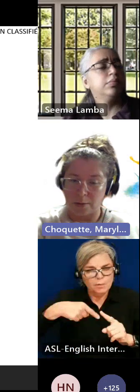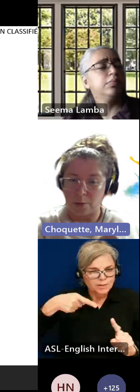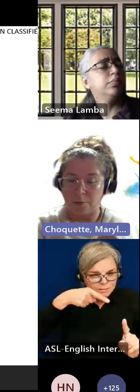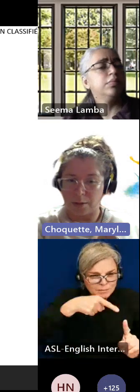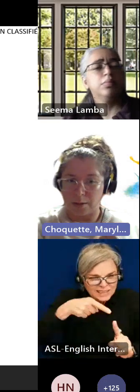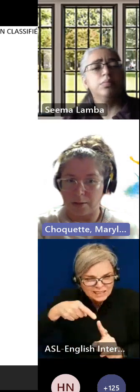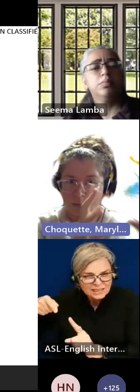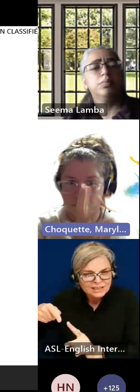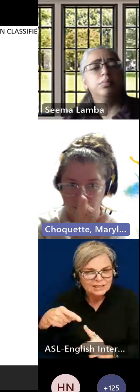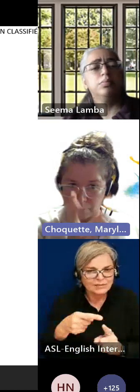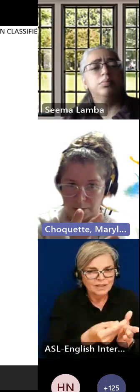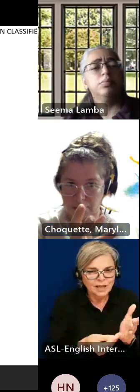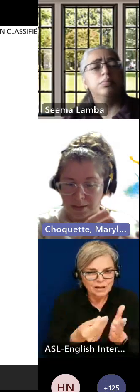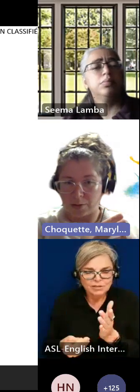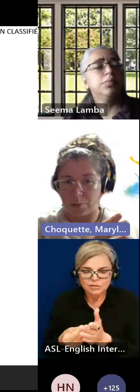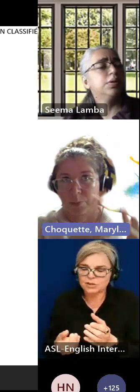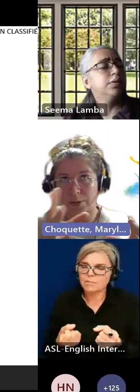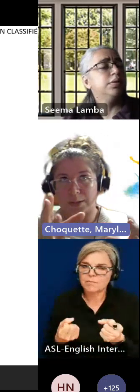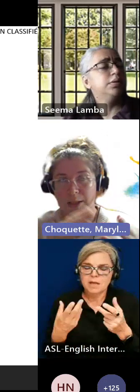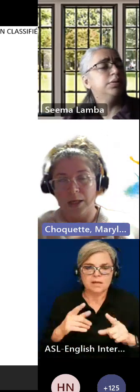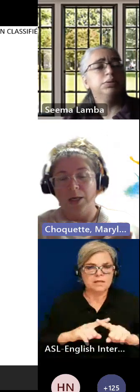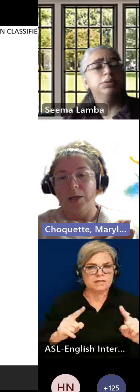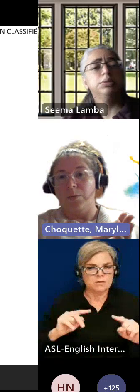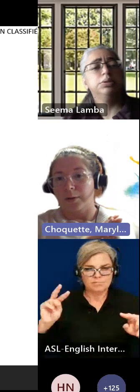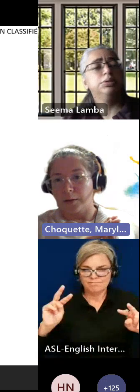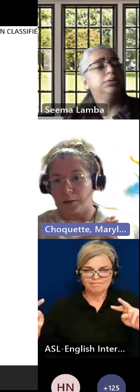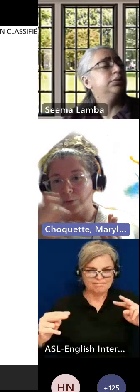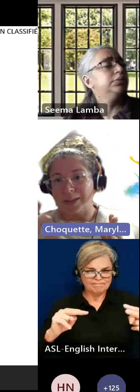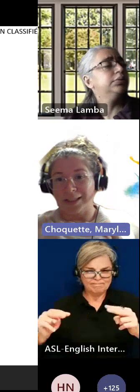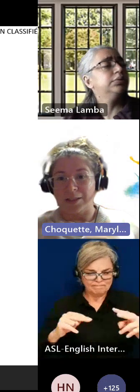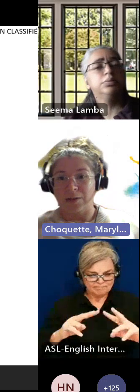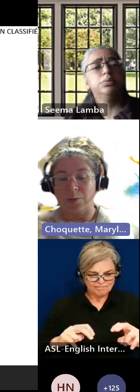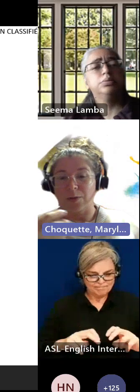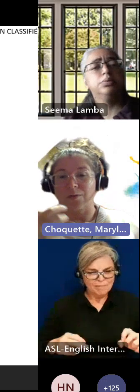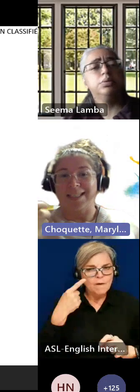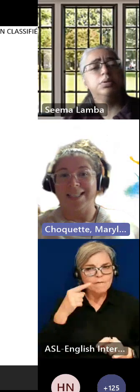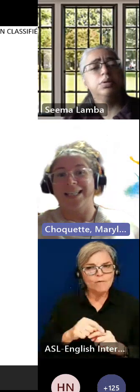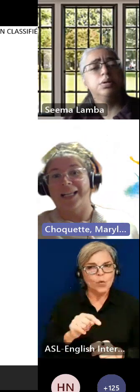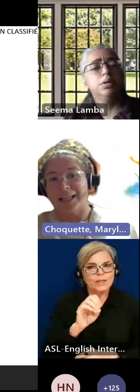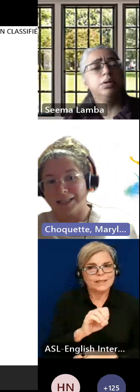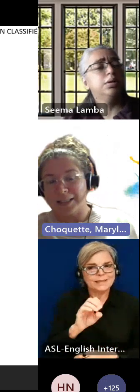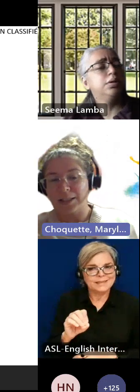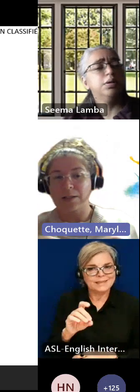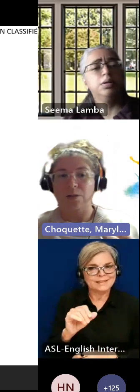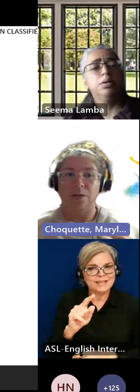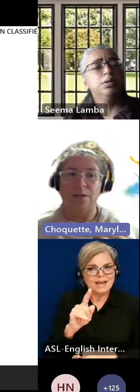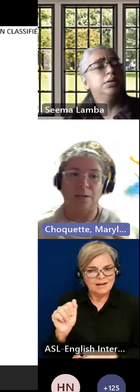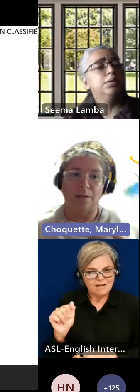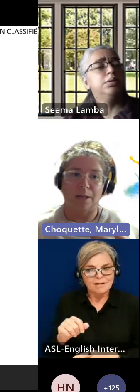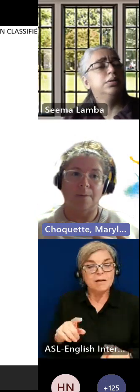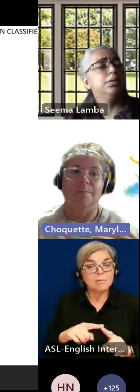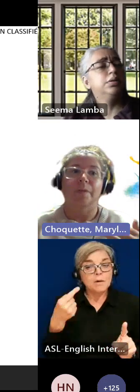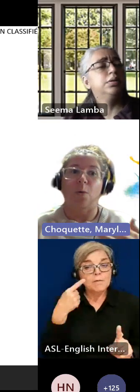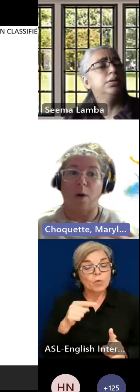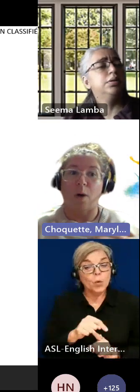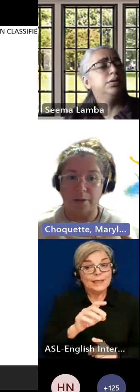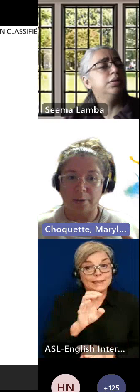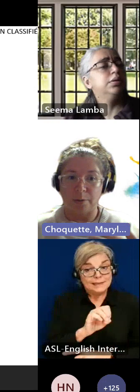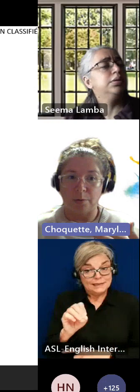not within the scope of EE data per se, but really in terms of EE analysis, you should still look